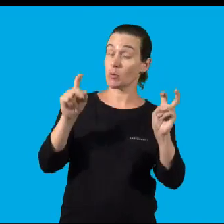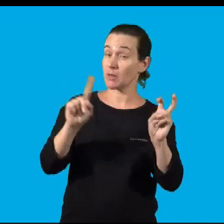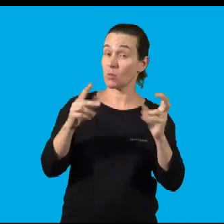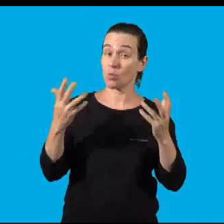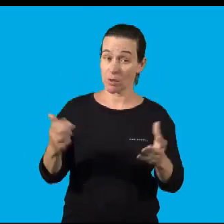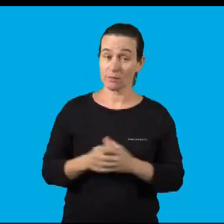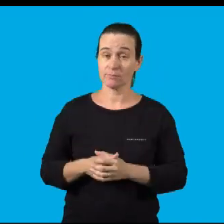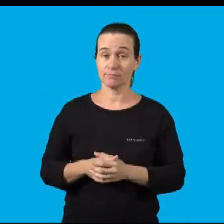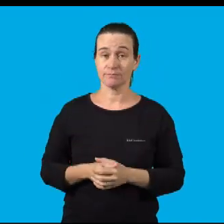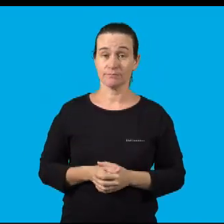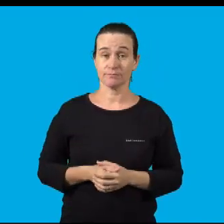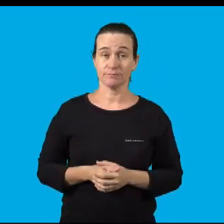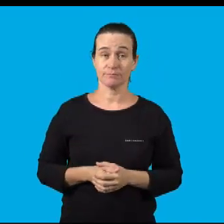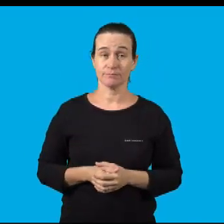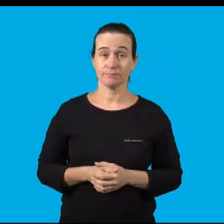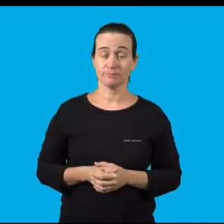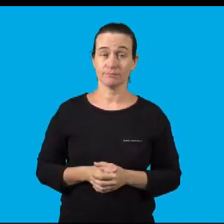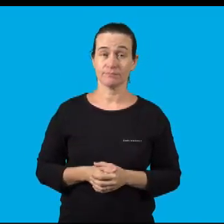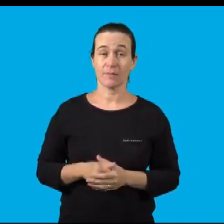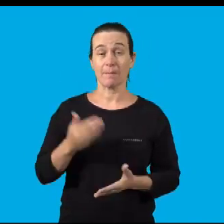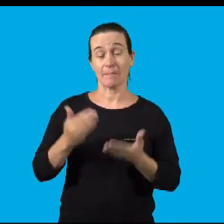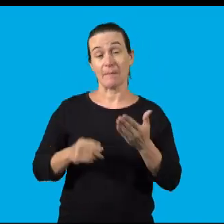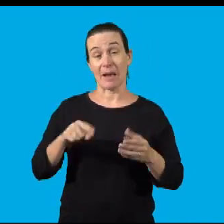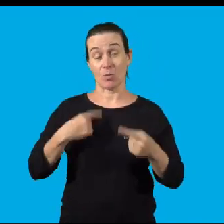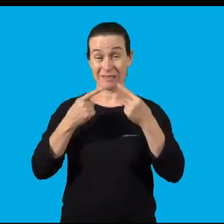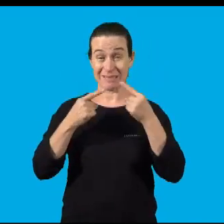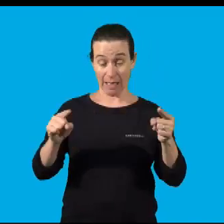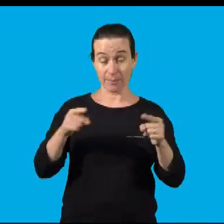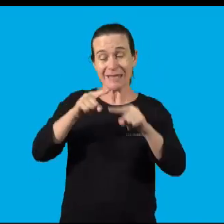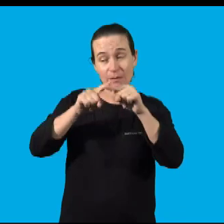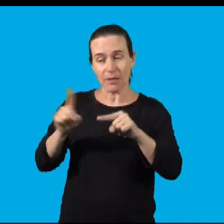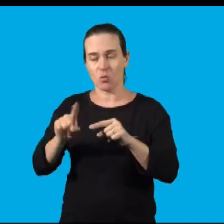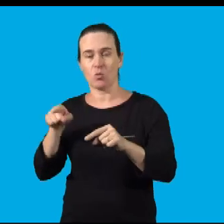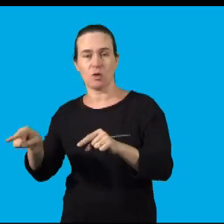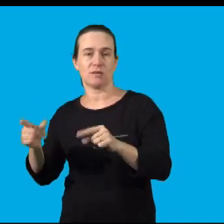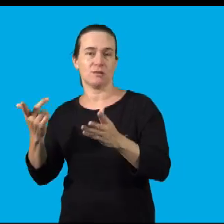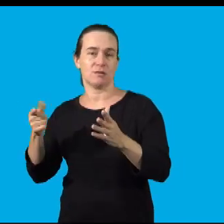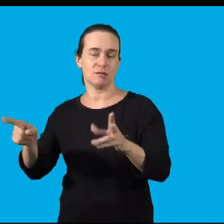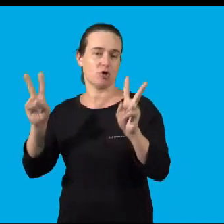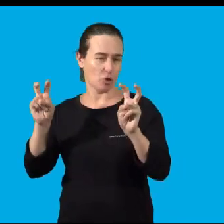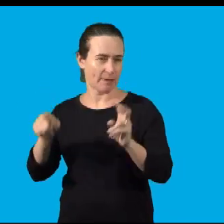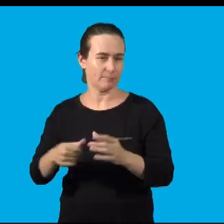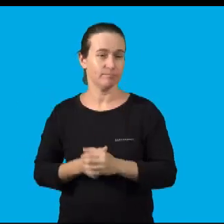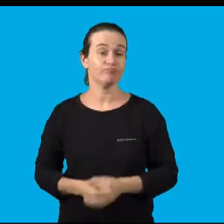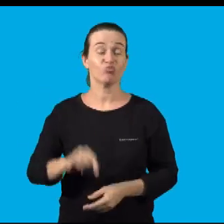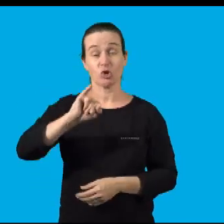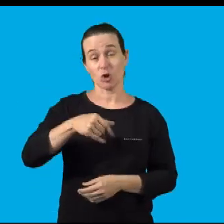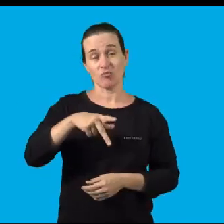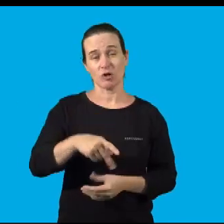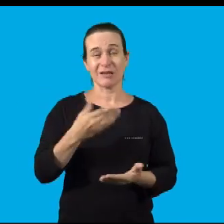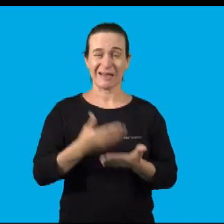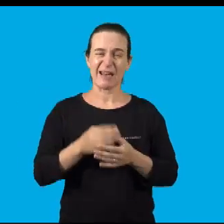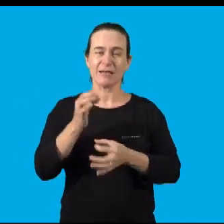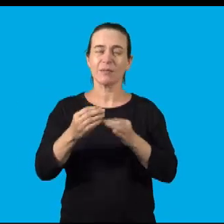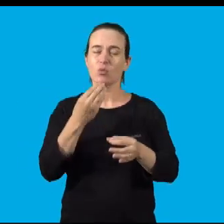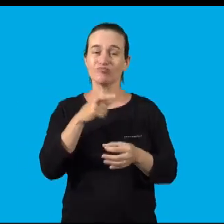often based, or our thesis statement is often based on our topic. John Proctor can be